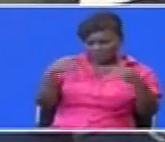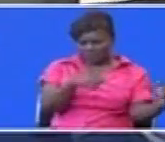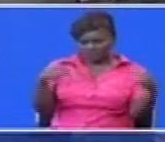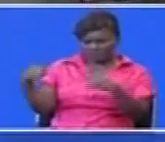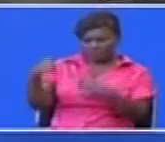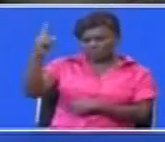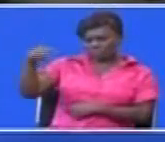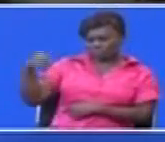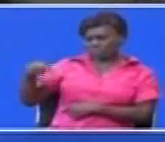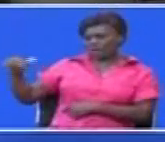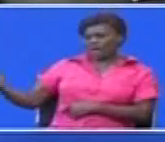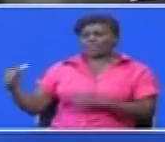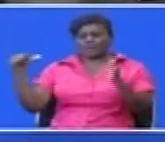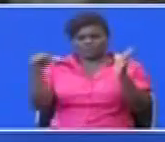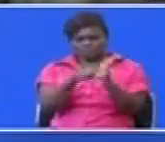and won other battles.